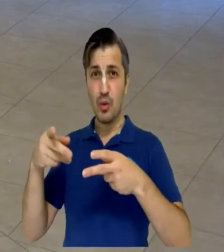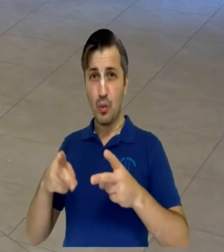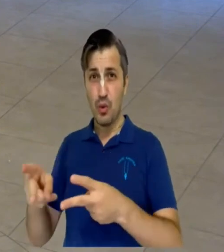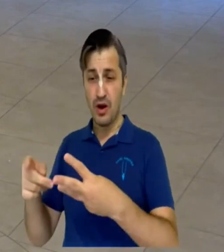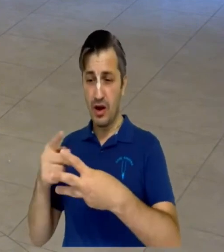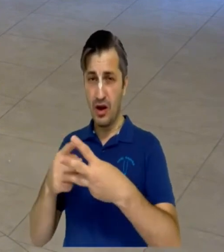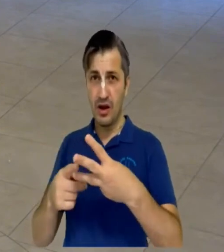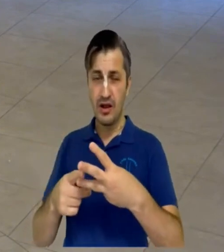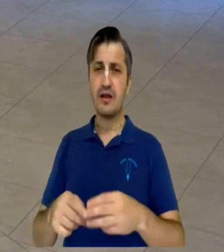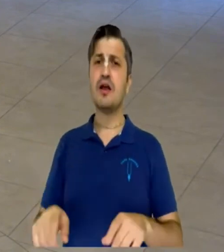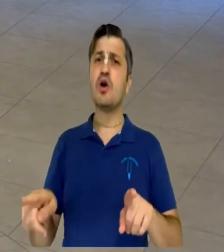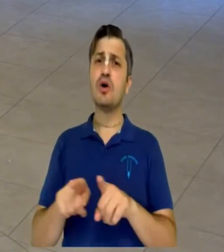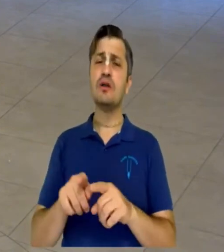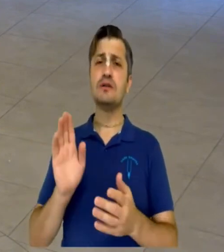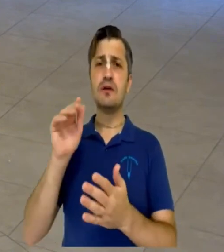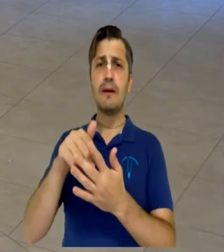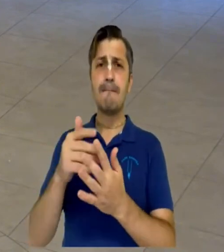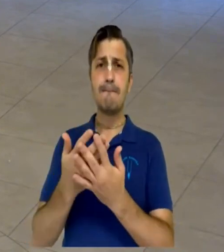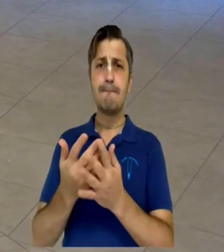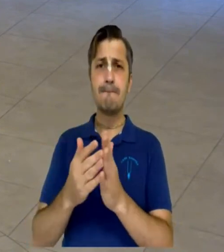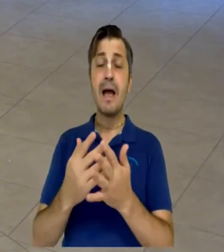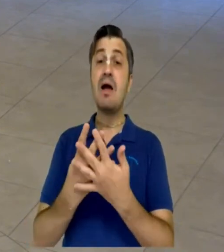to enjoy. So the Veda